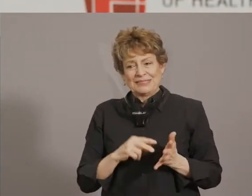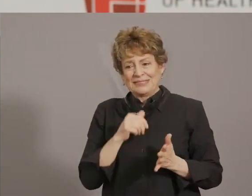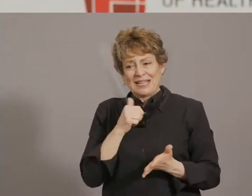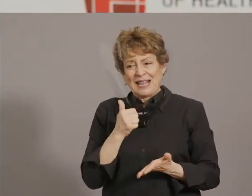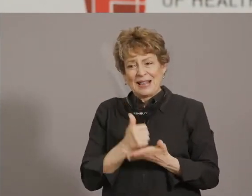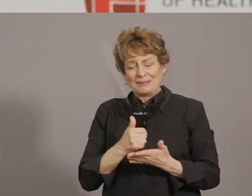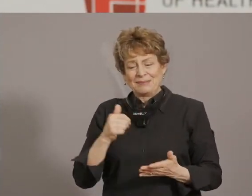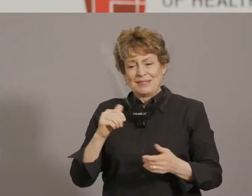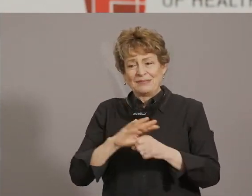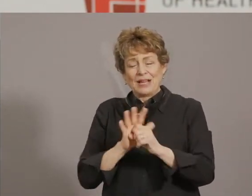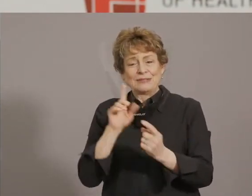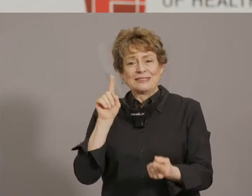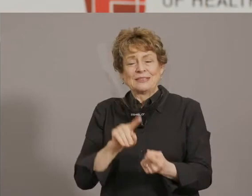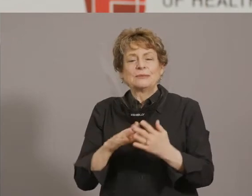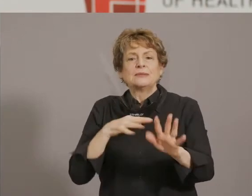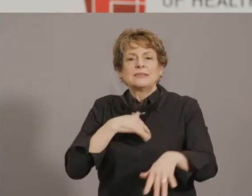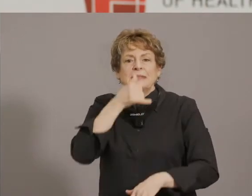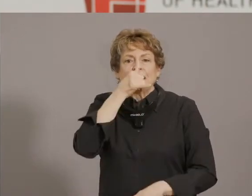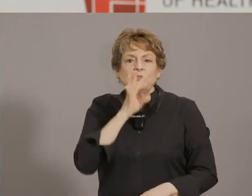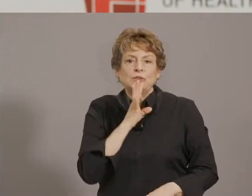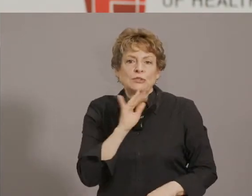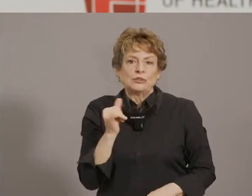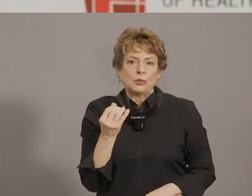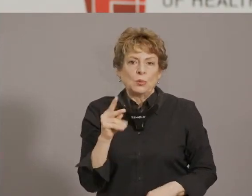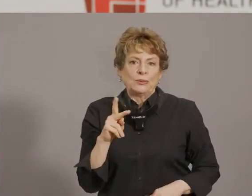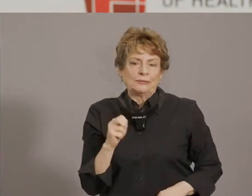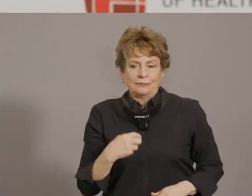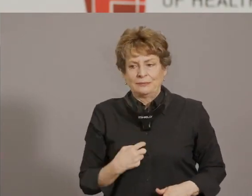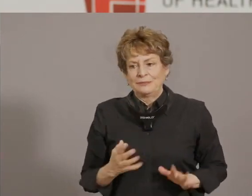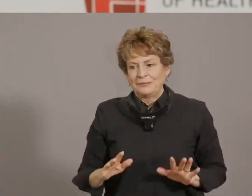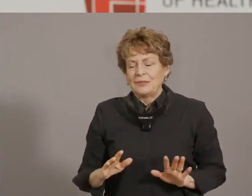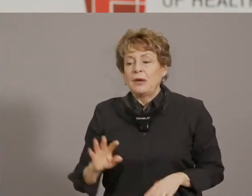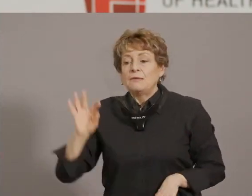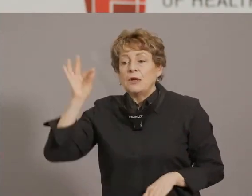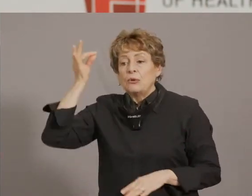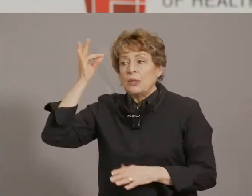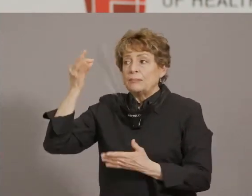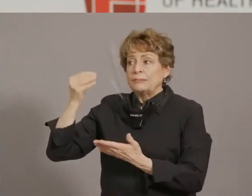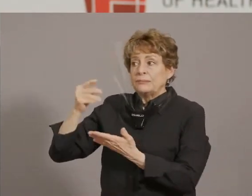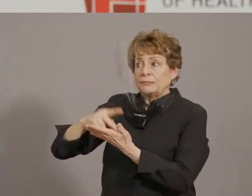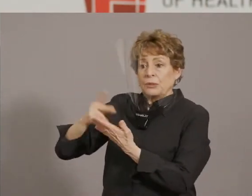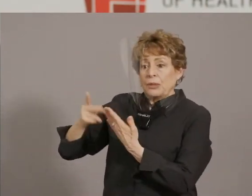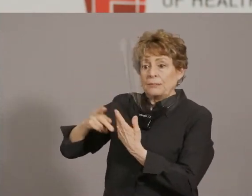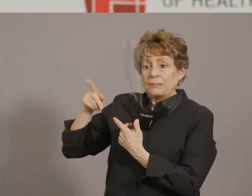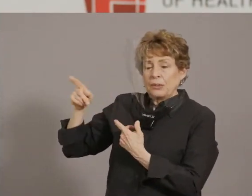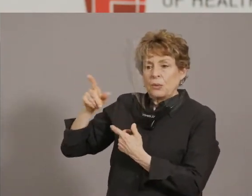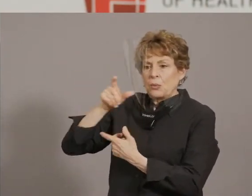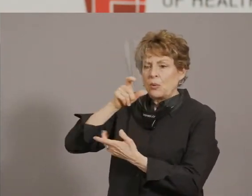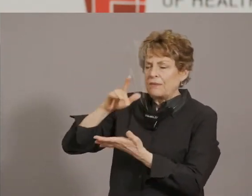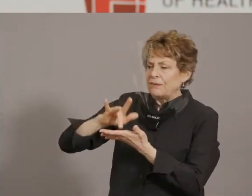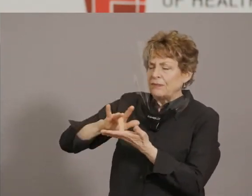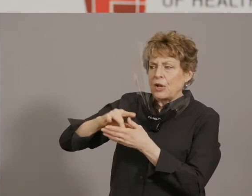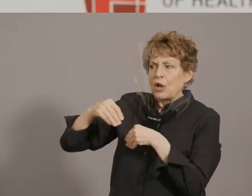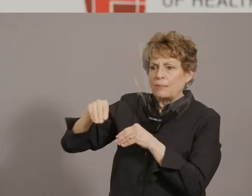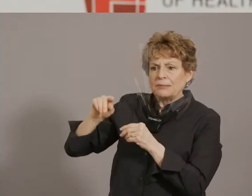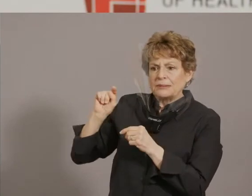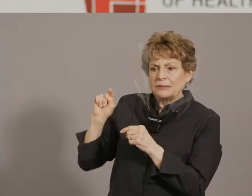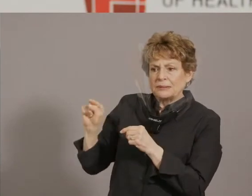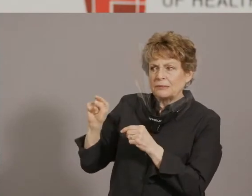vaccines at pharmacies participating in either state or federal programs? Do they still have to follow the priority group guidelines,